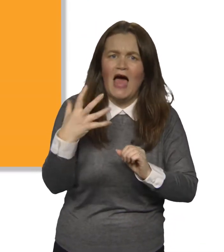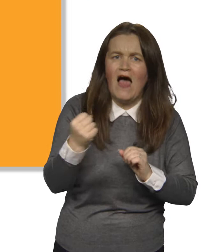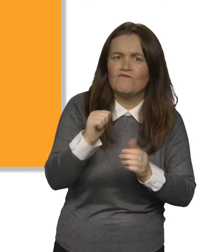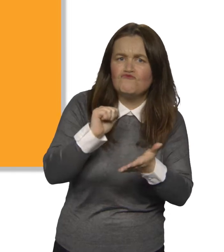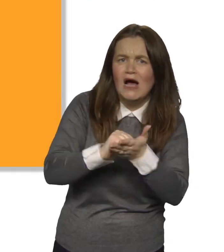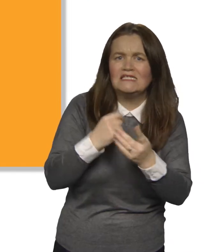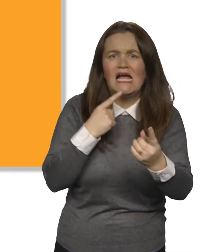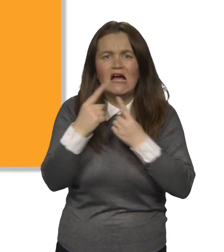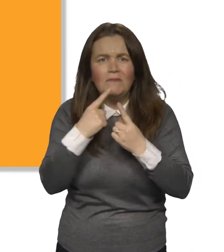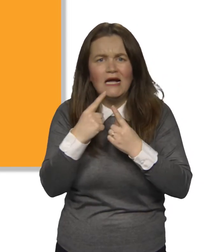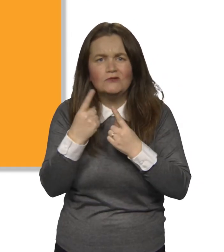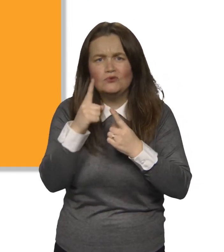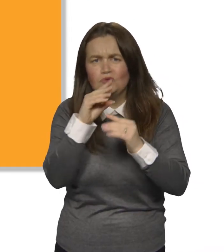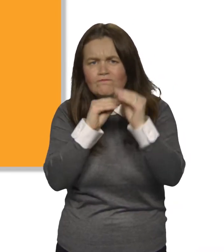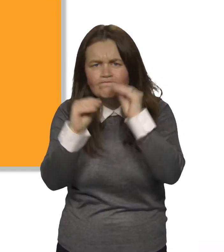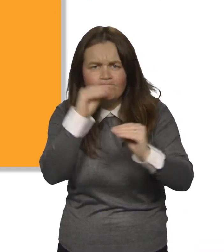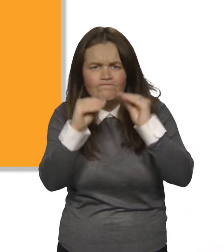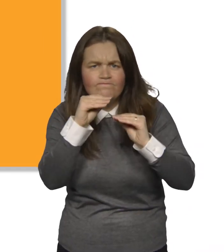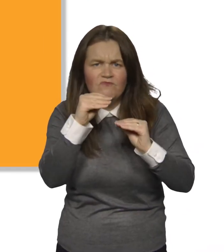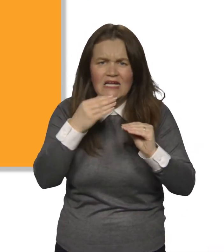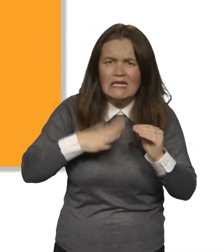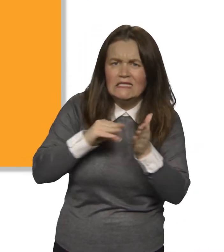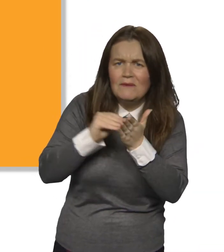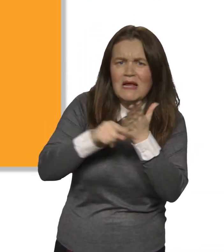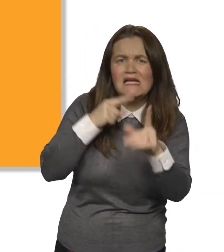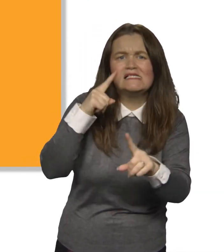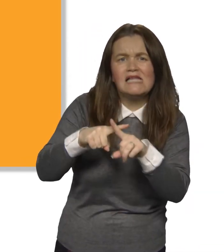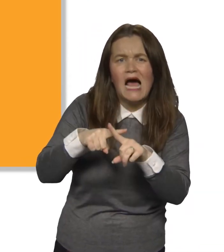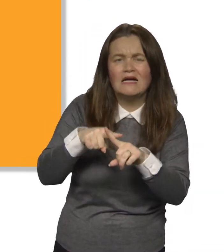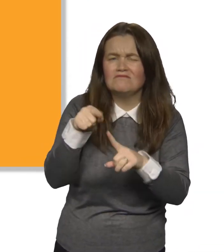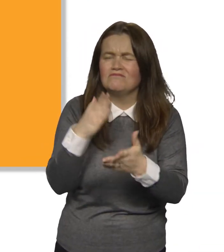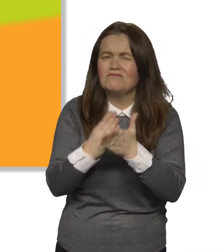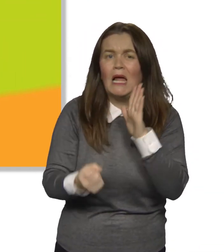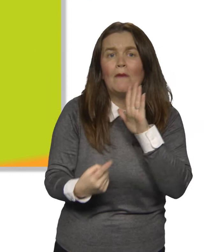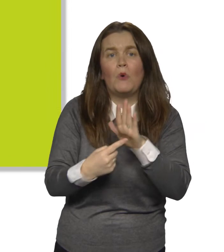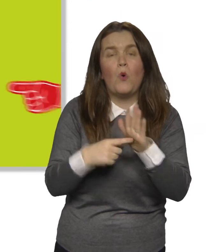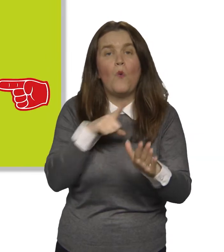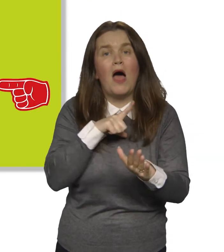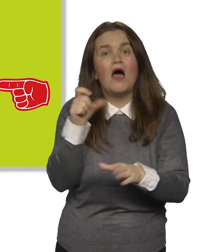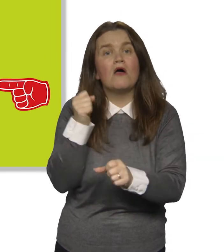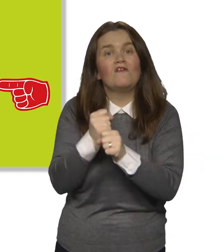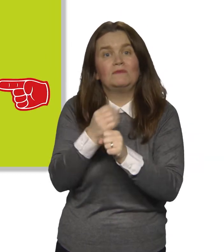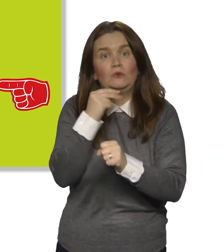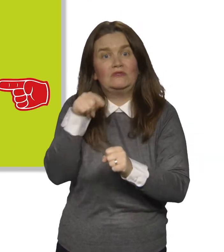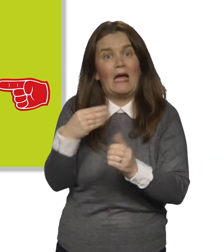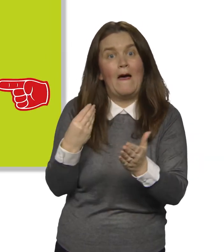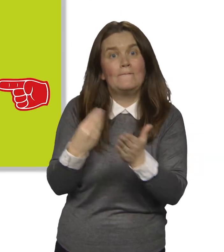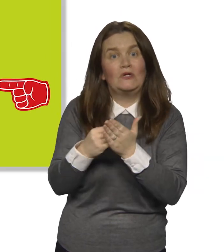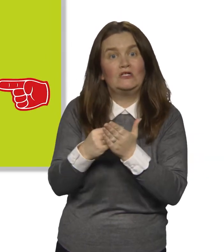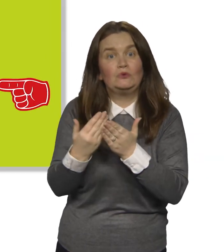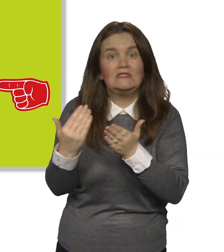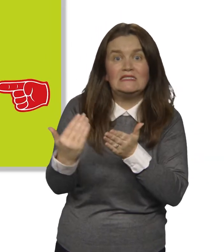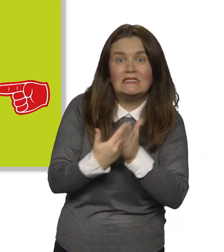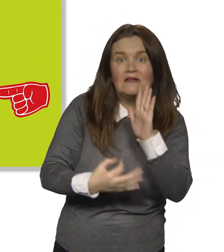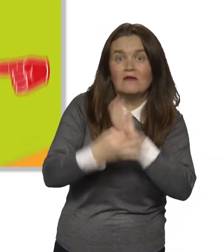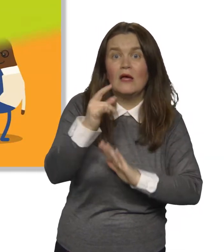as HMRC, has the right information to calculate if you do need to pay tax. This is really important because the government